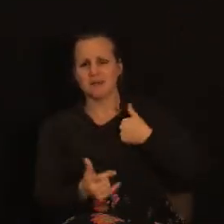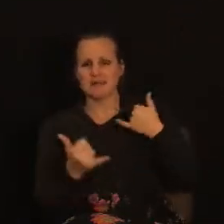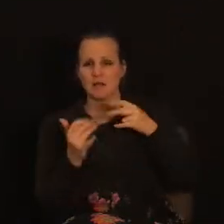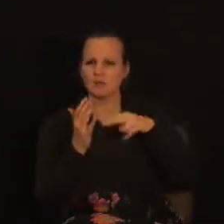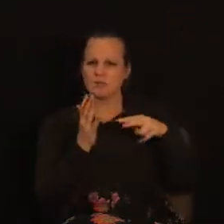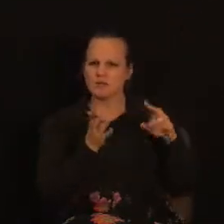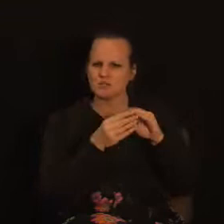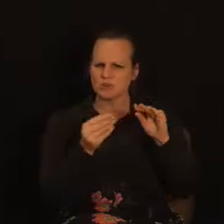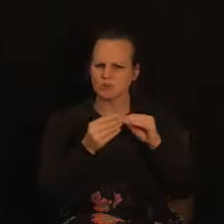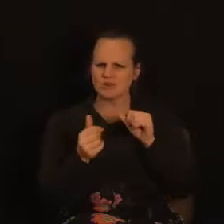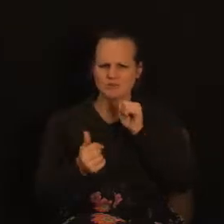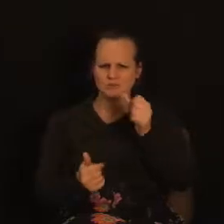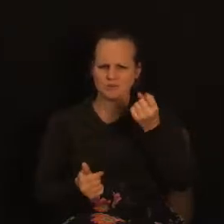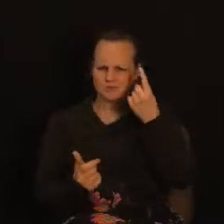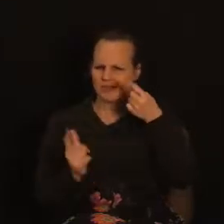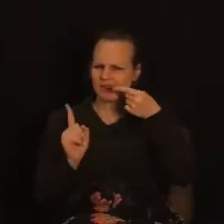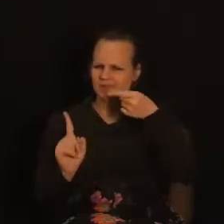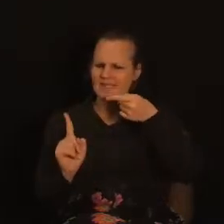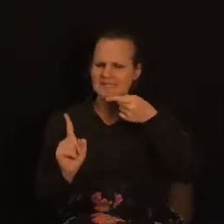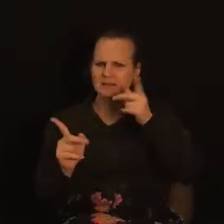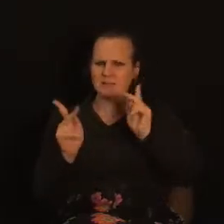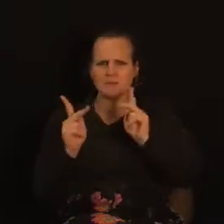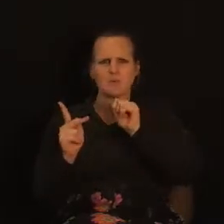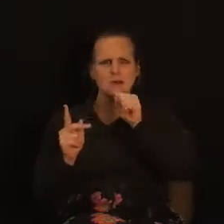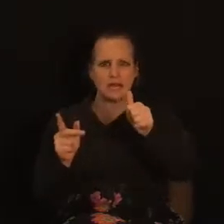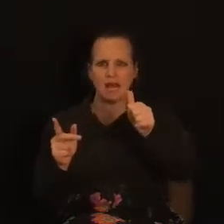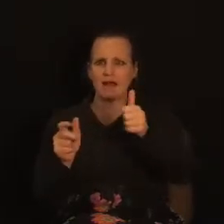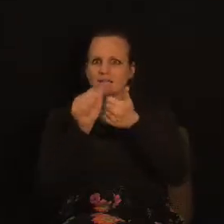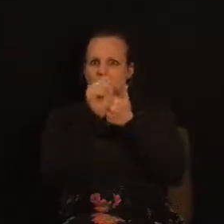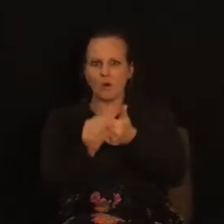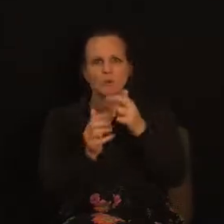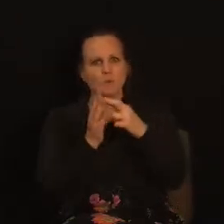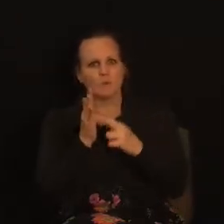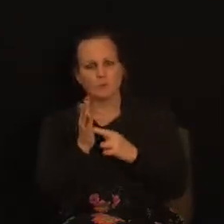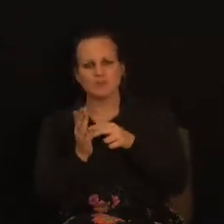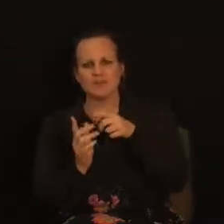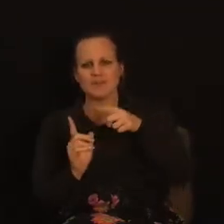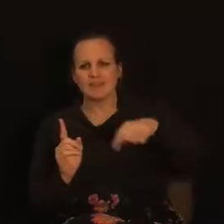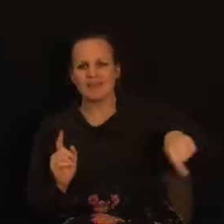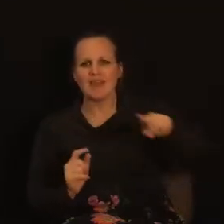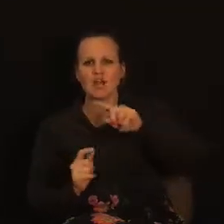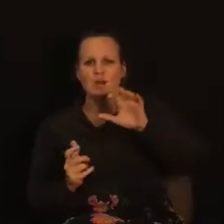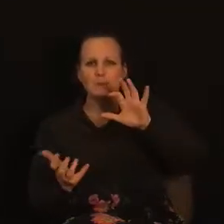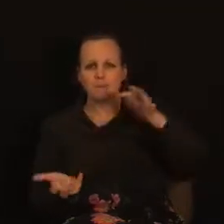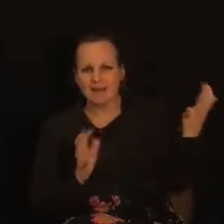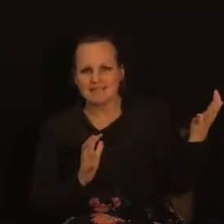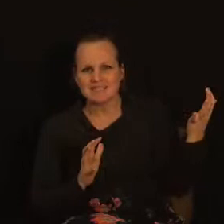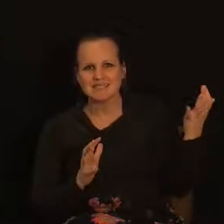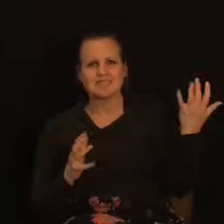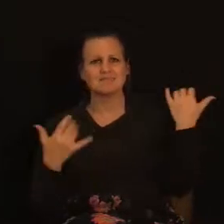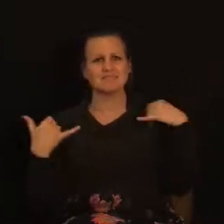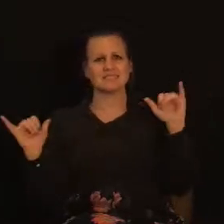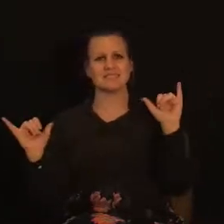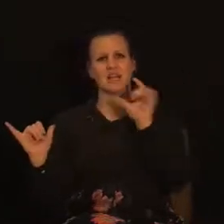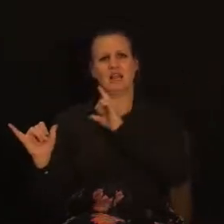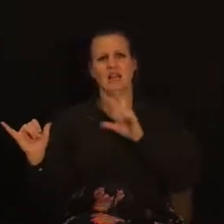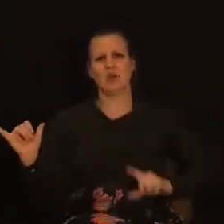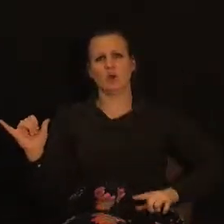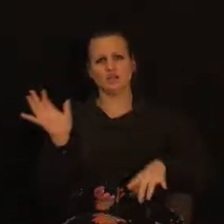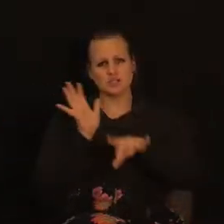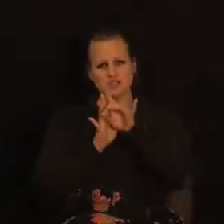don't understand. These people are not following the rules. Like, they're messy. And yet, the Lord's choosing